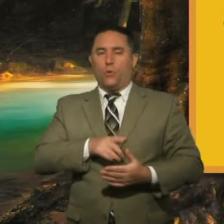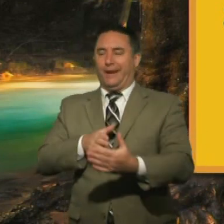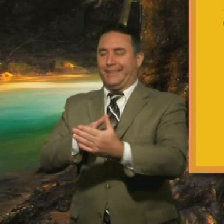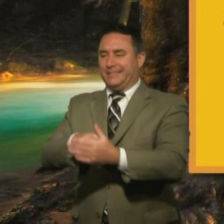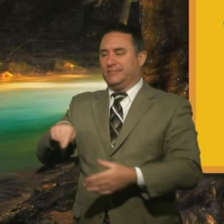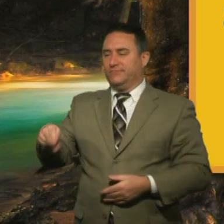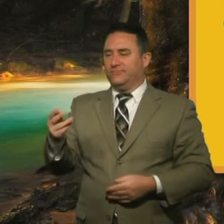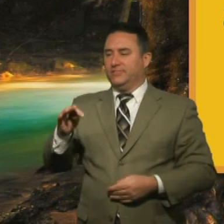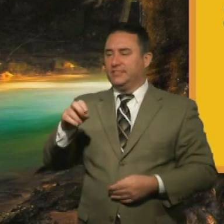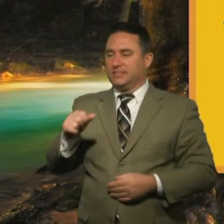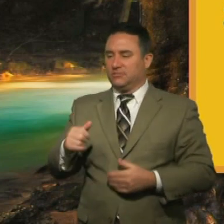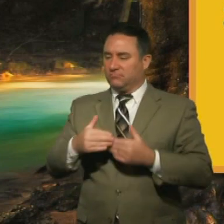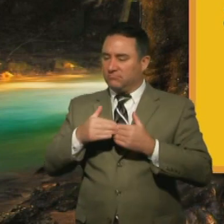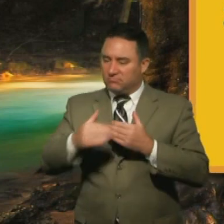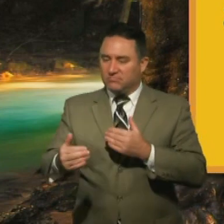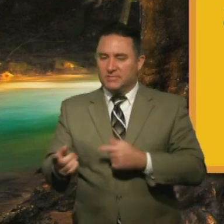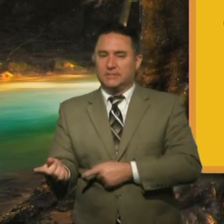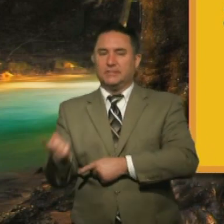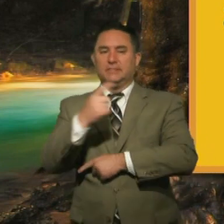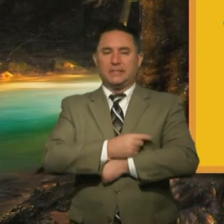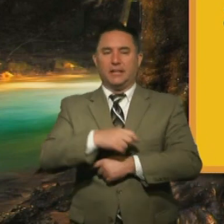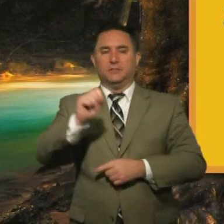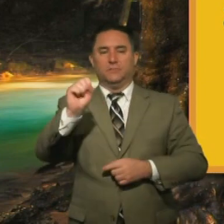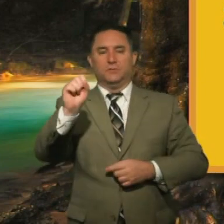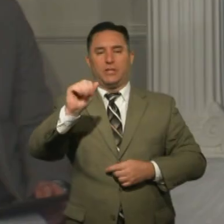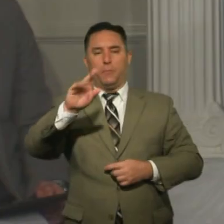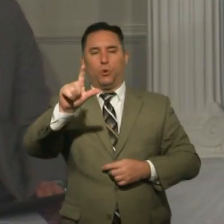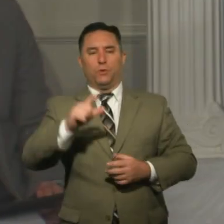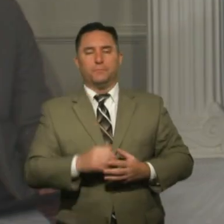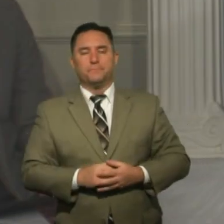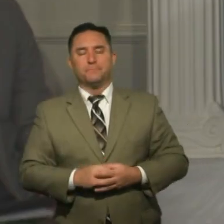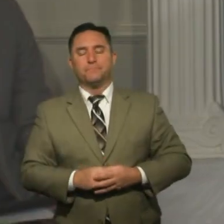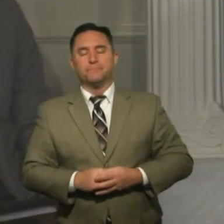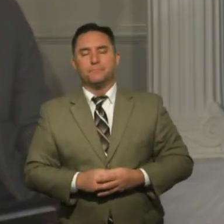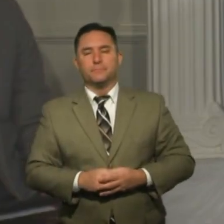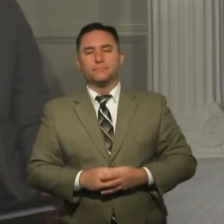all the days of Samuel.